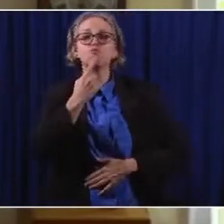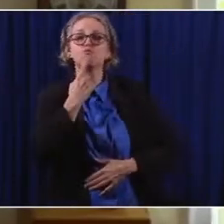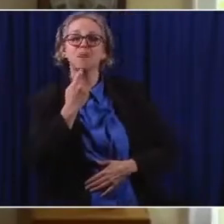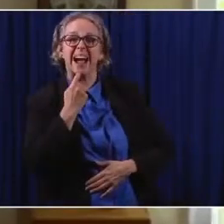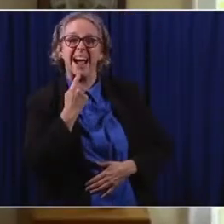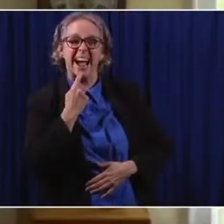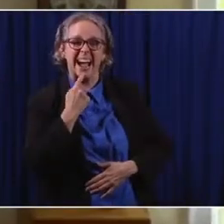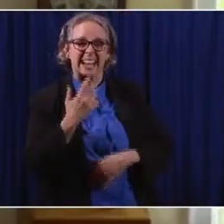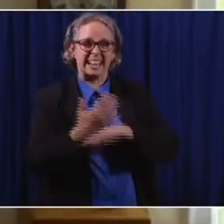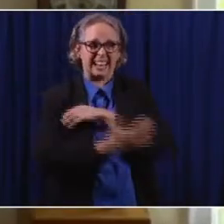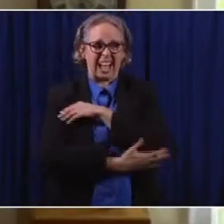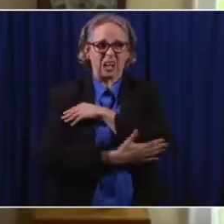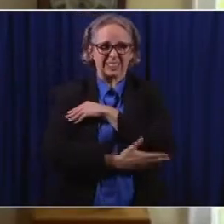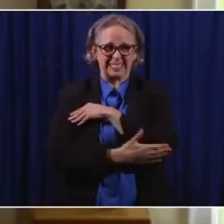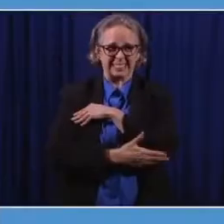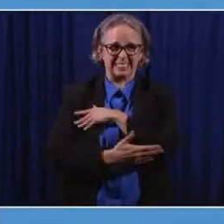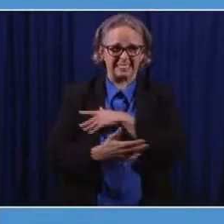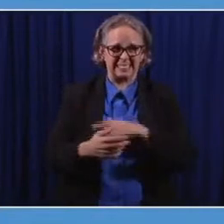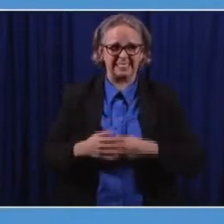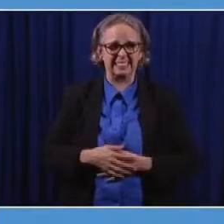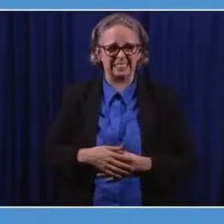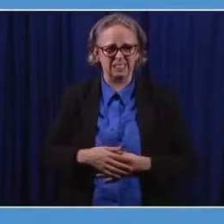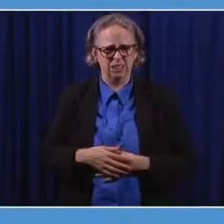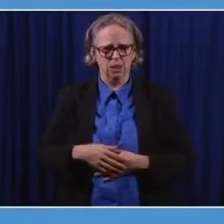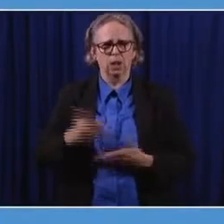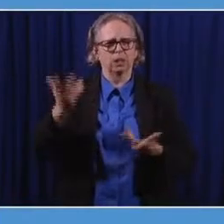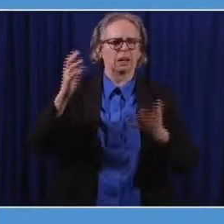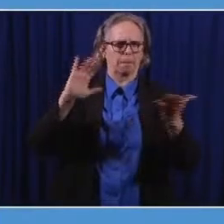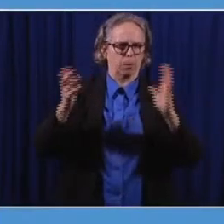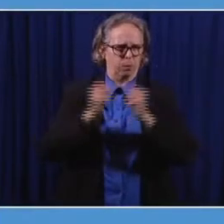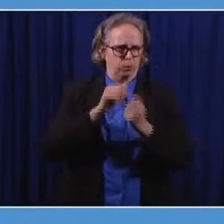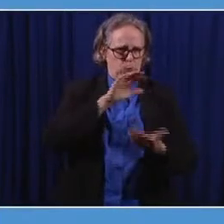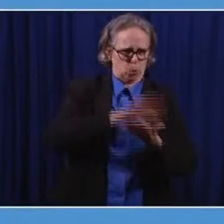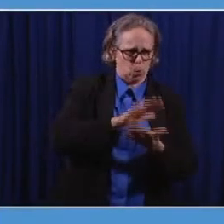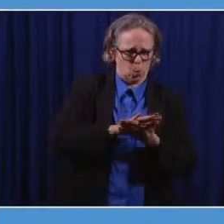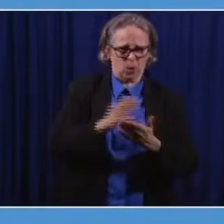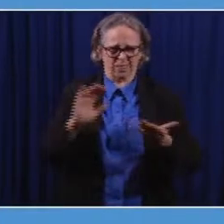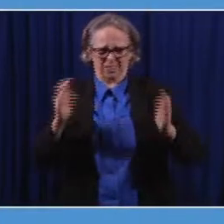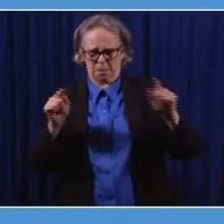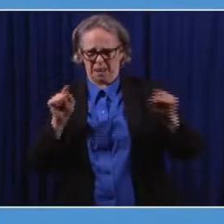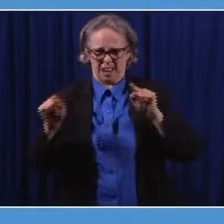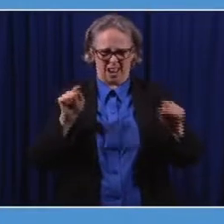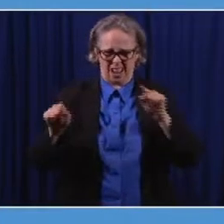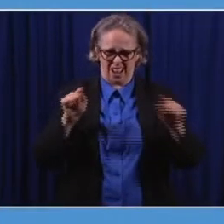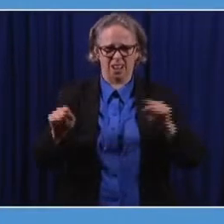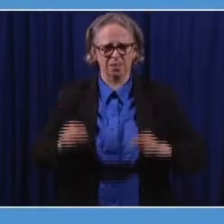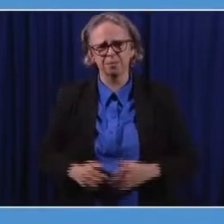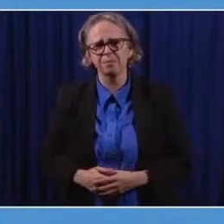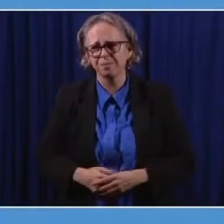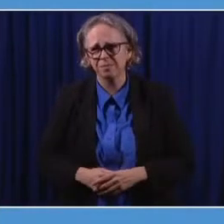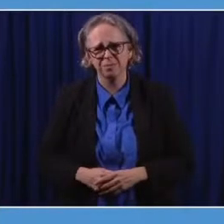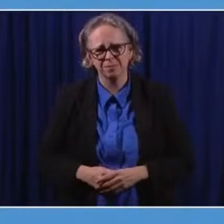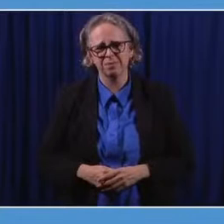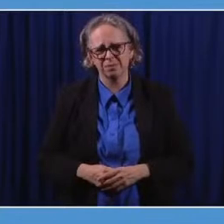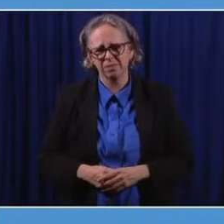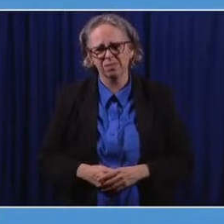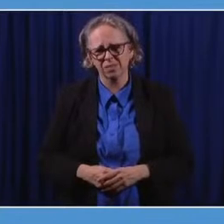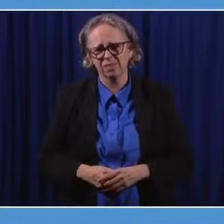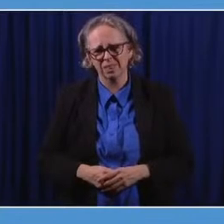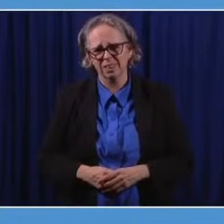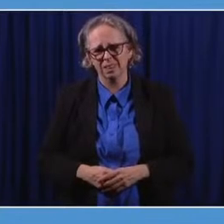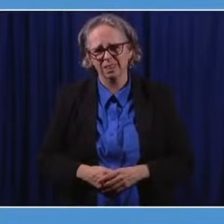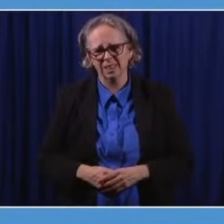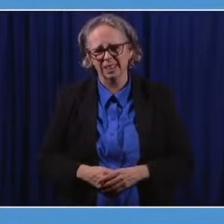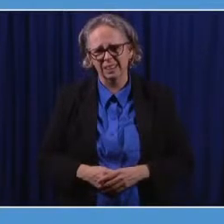in red. And we believe, although we may be behind in some of the data, but